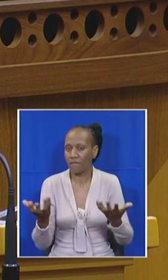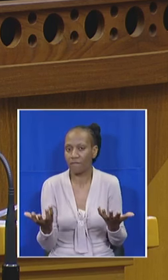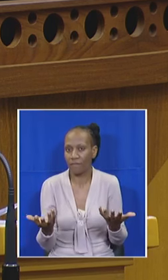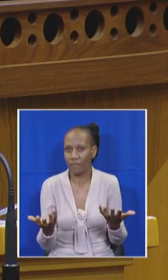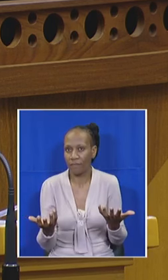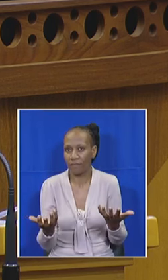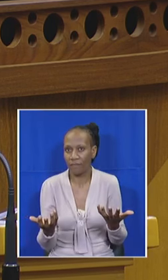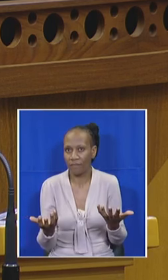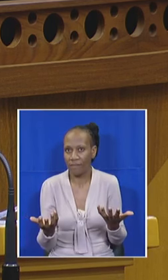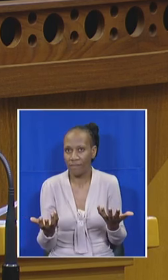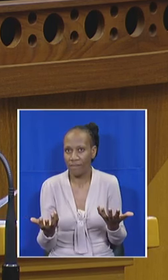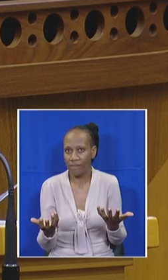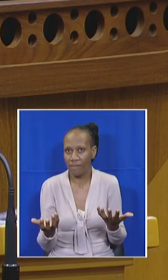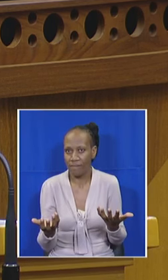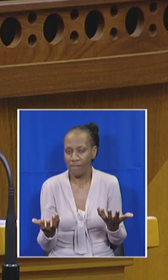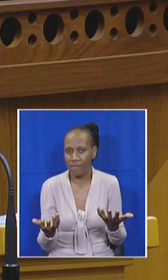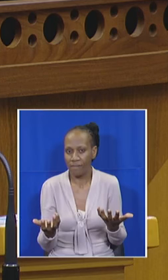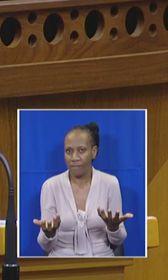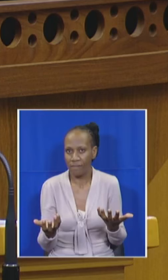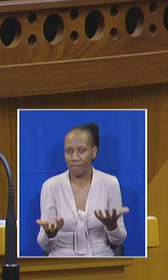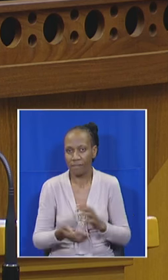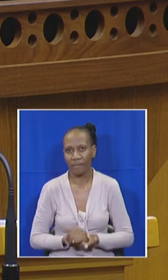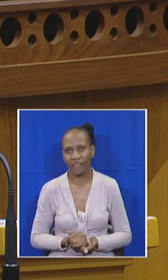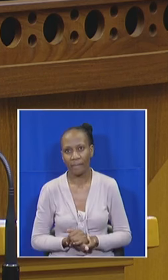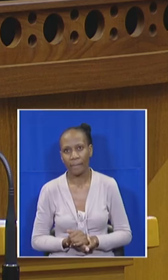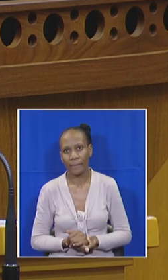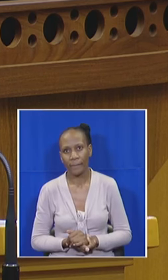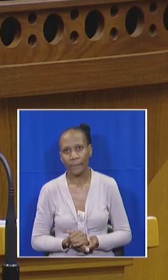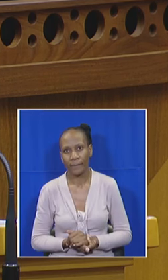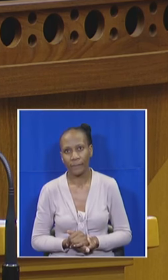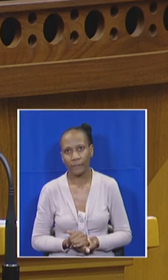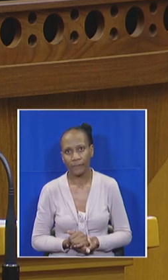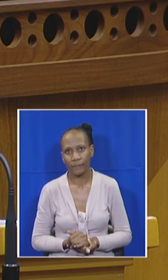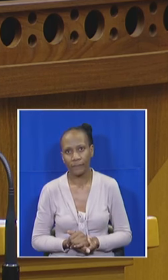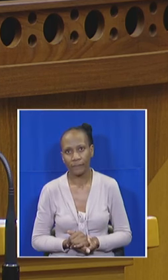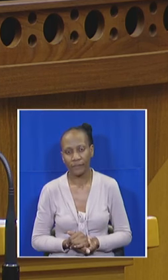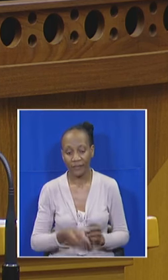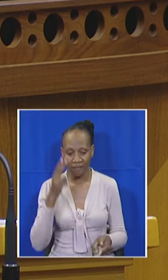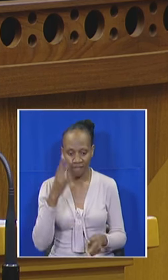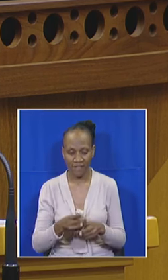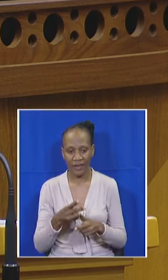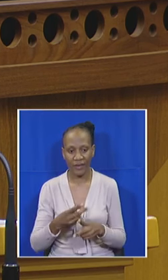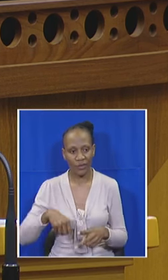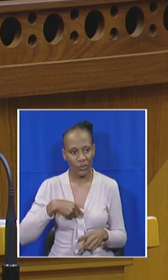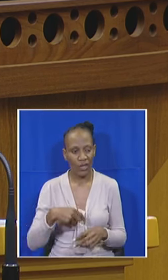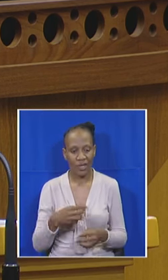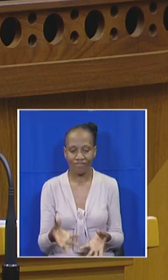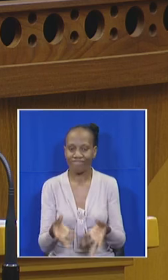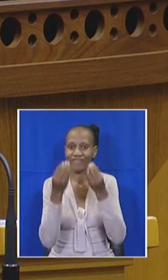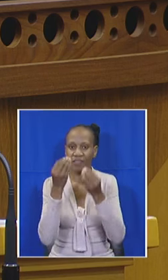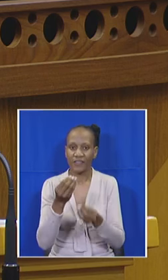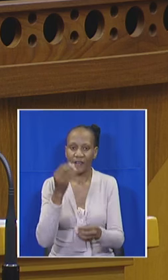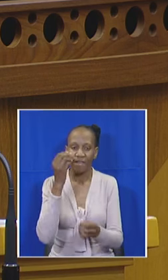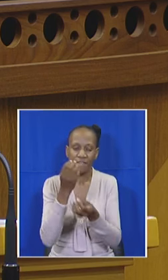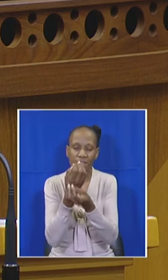all who sacrificed lives, comforts for a free, just, and